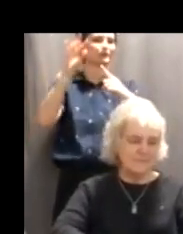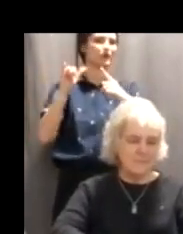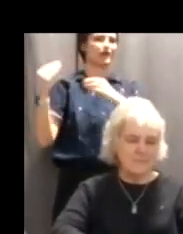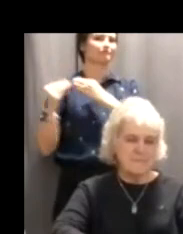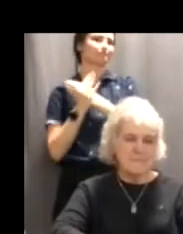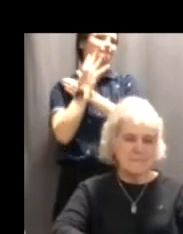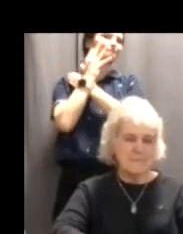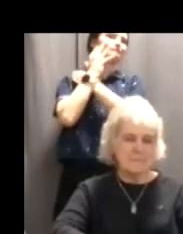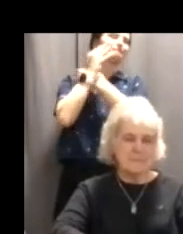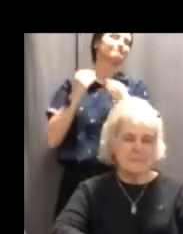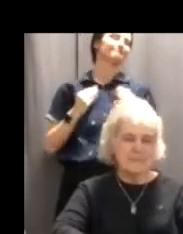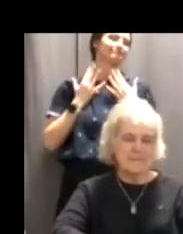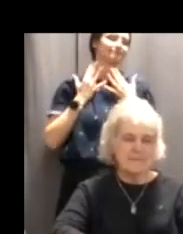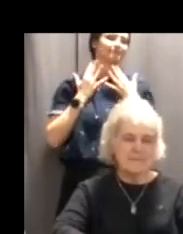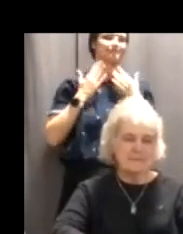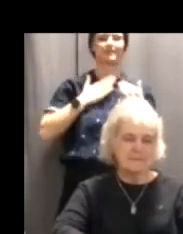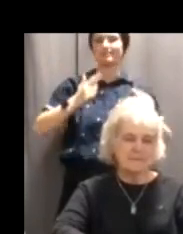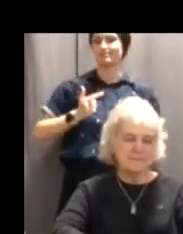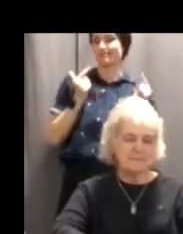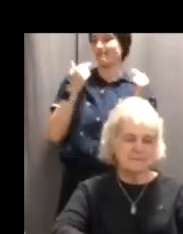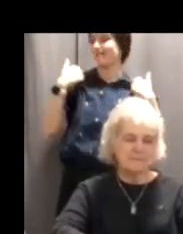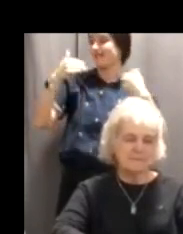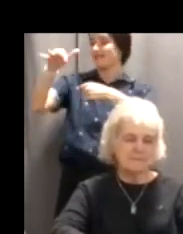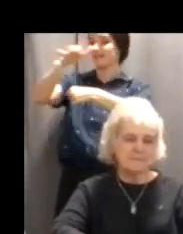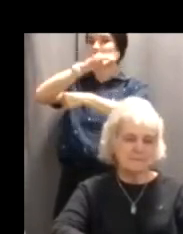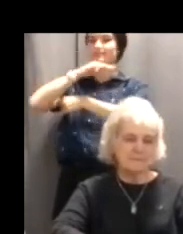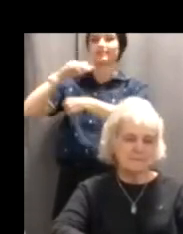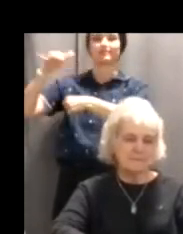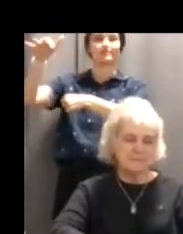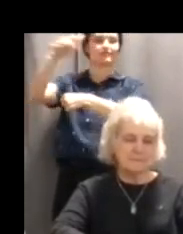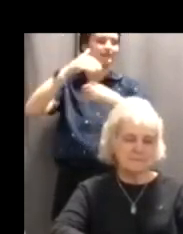is a space where this is something that is openly